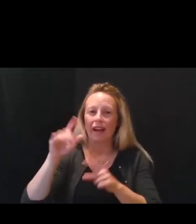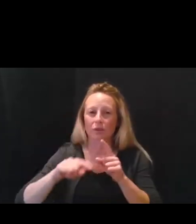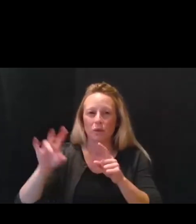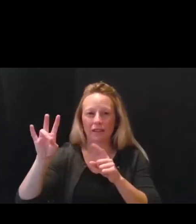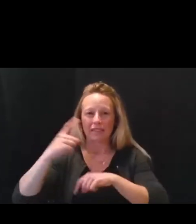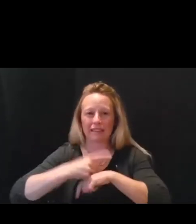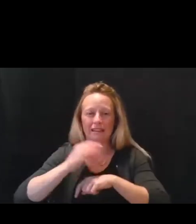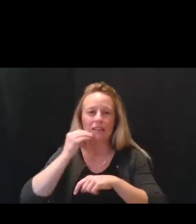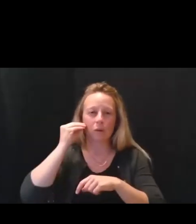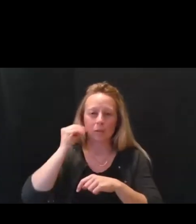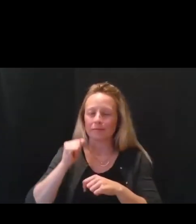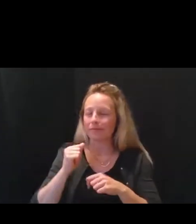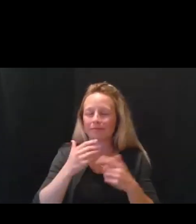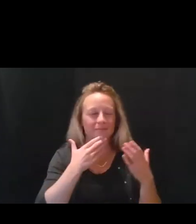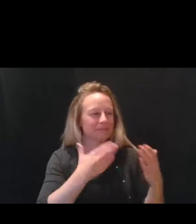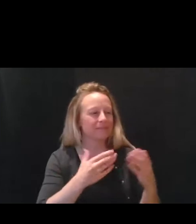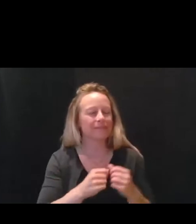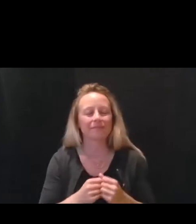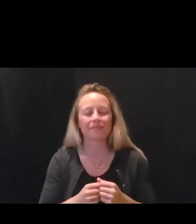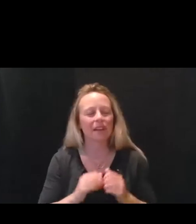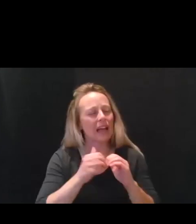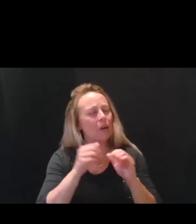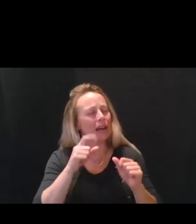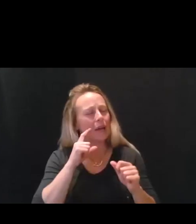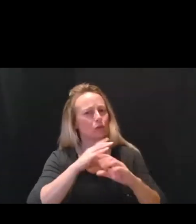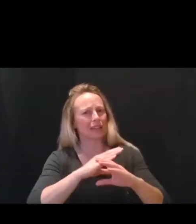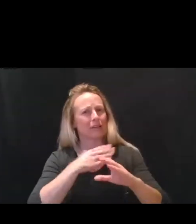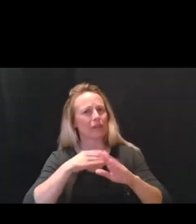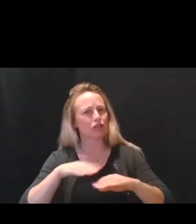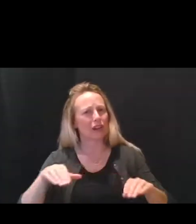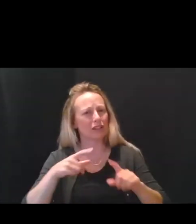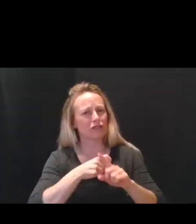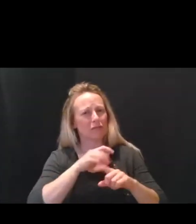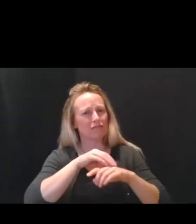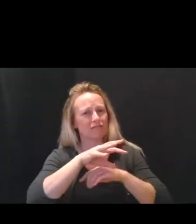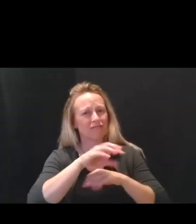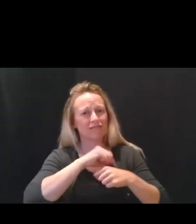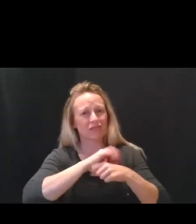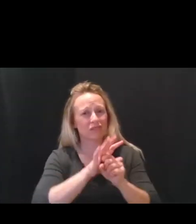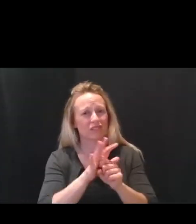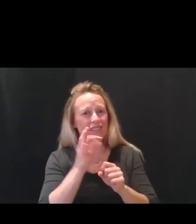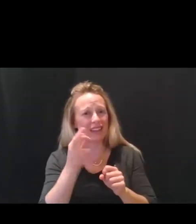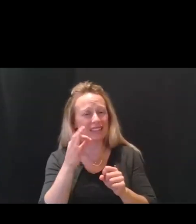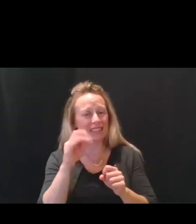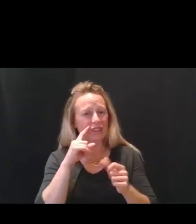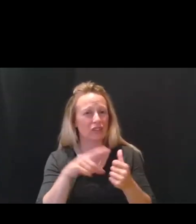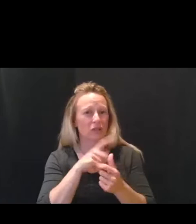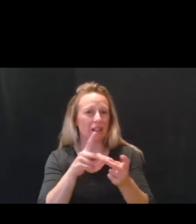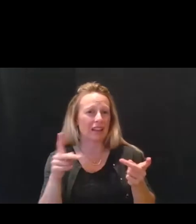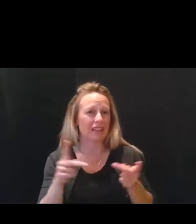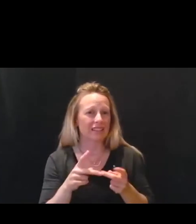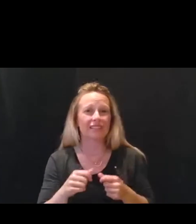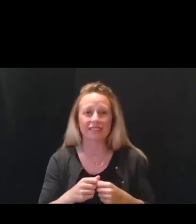Okay, thank you. How can I protect my child from getting COVID-19 in the first place?